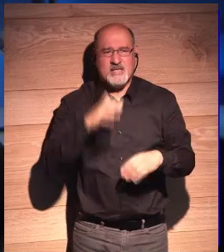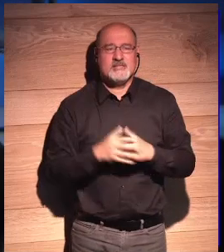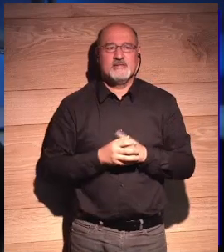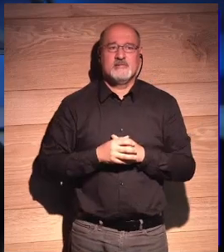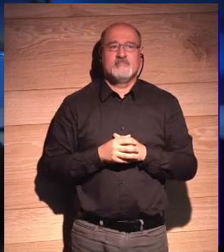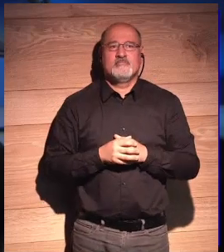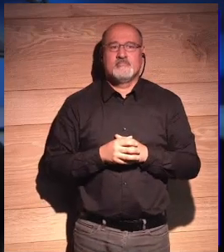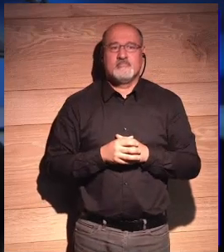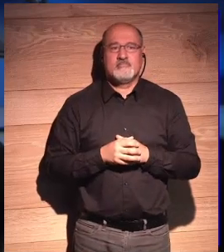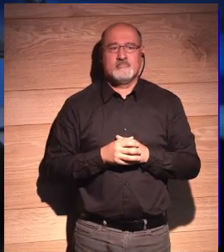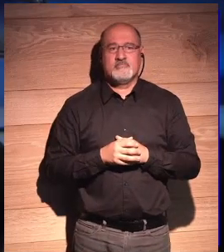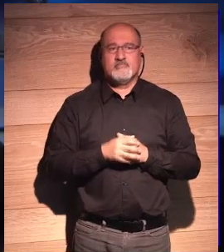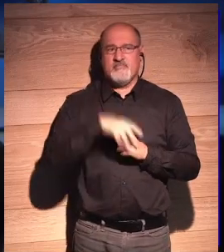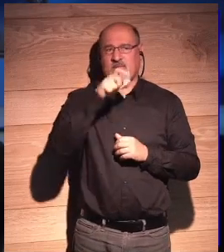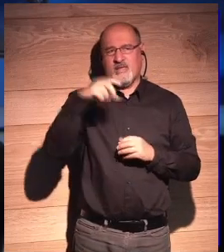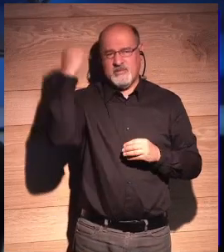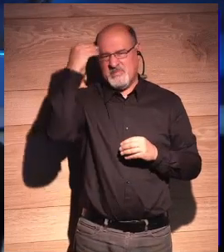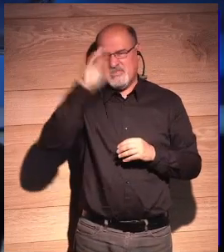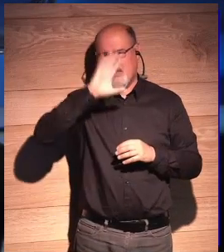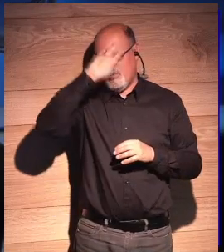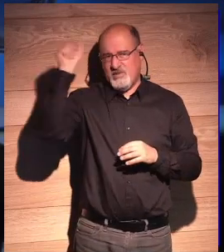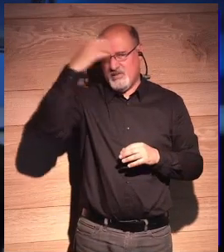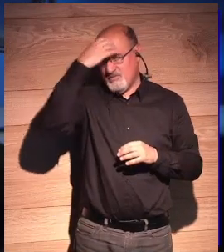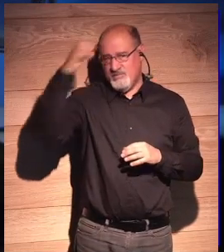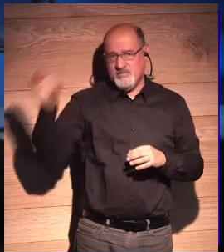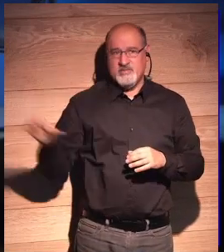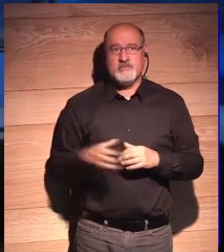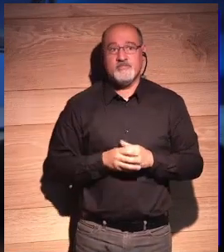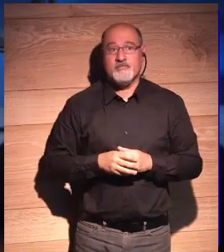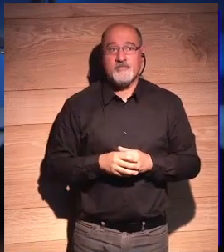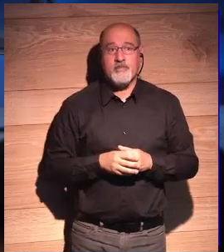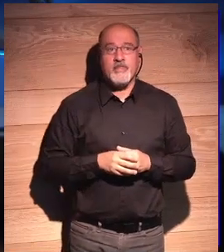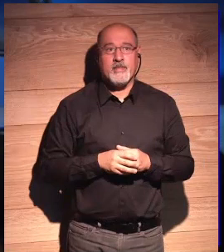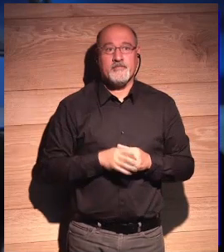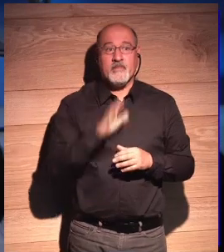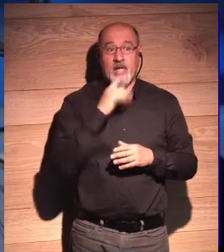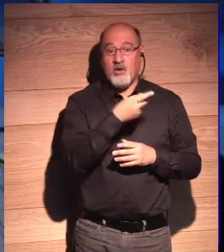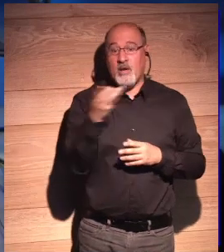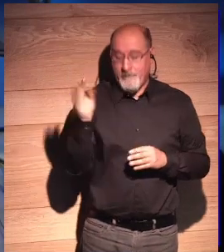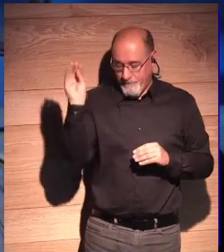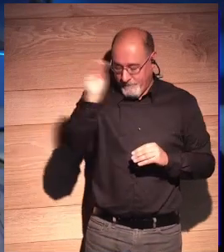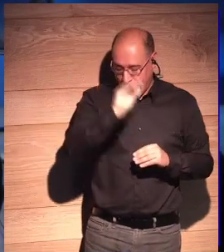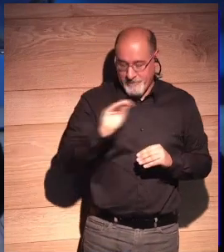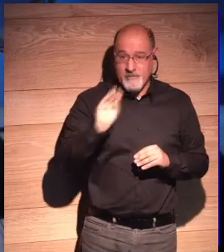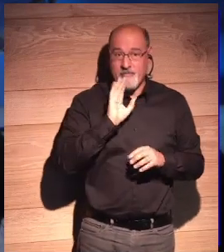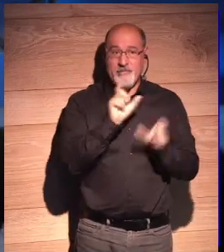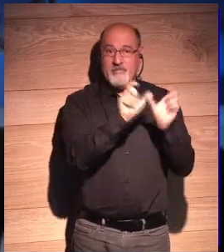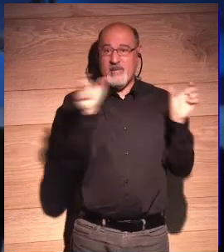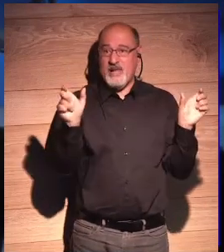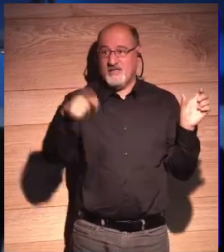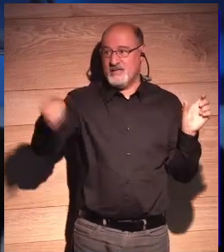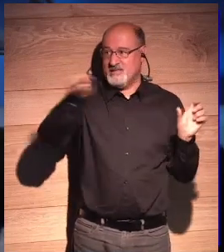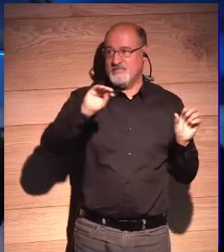necessarily have to think about anymore. Otra de las historias curiosas. Other funny story. Before we go